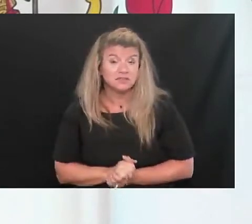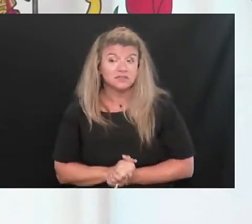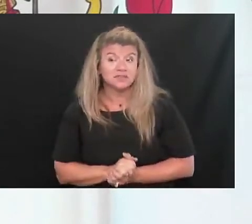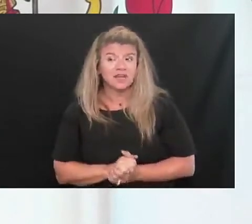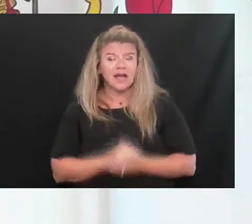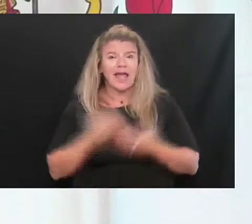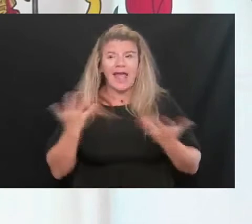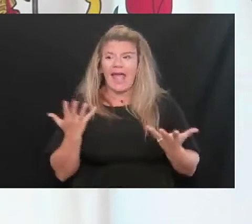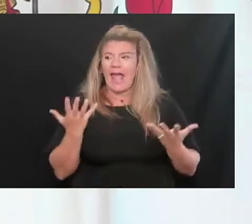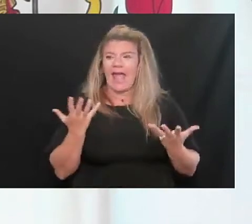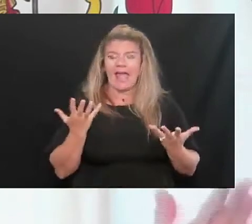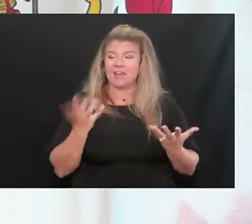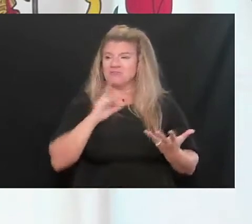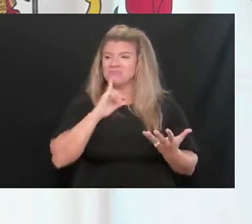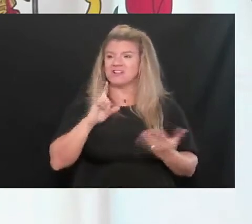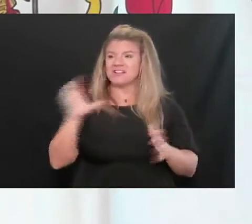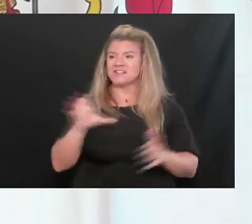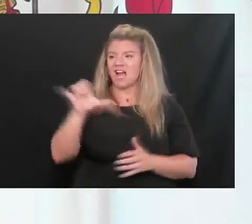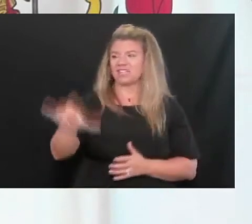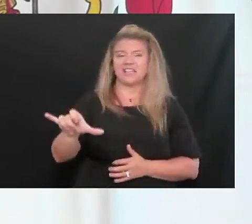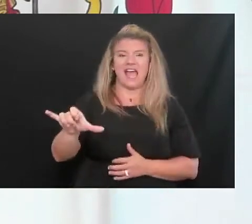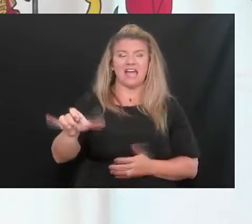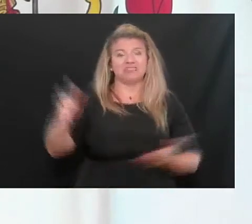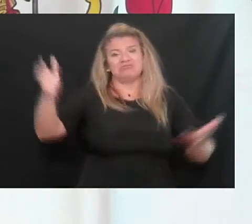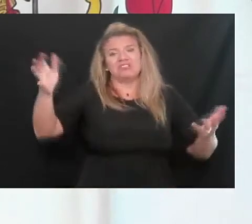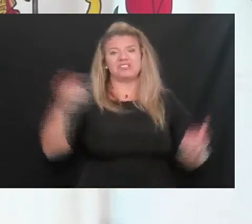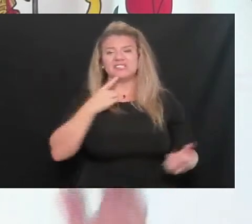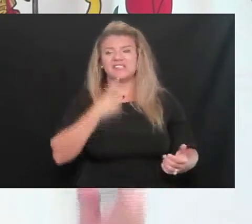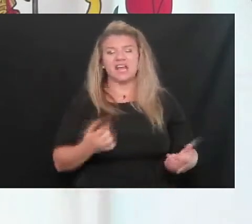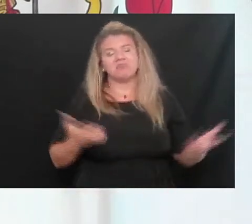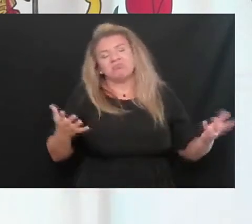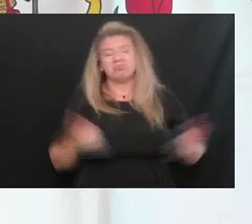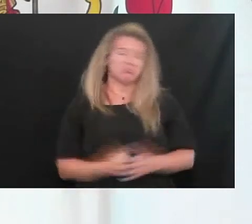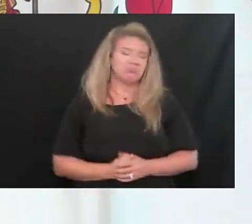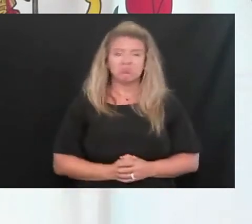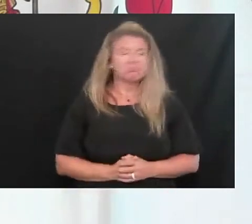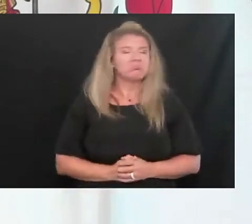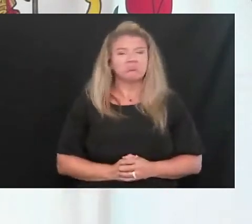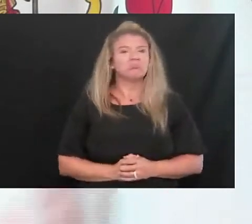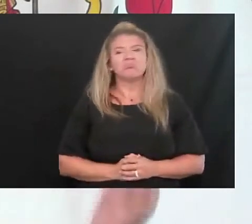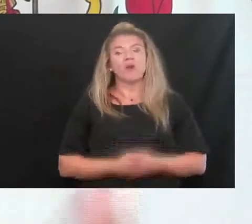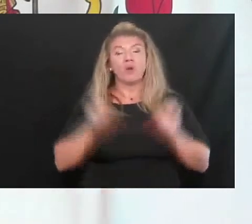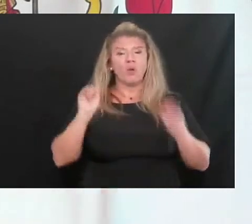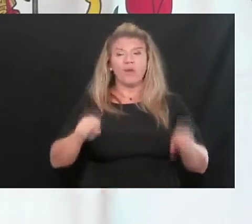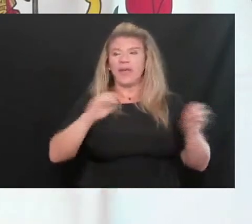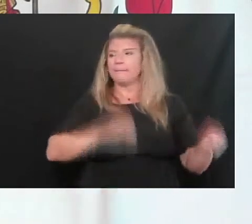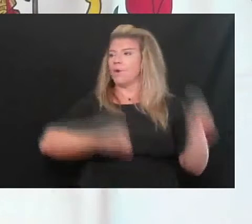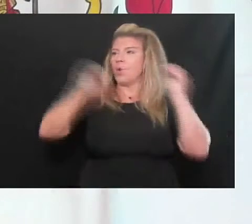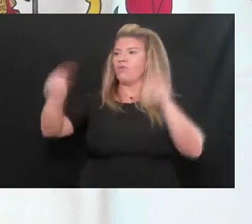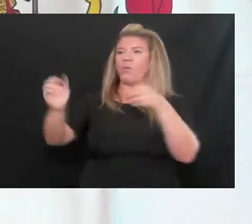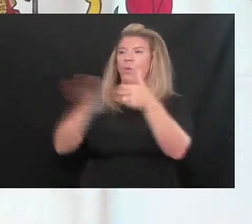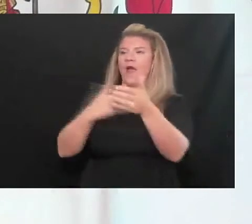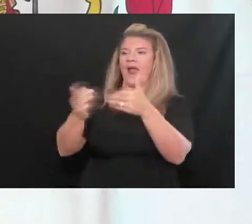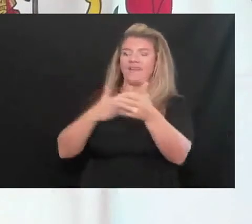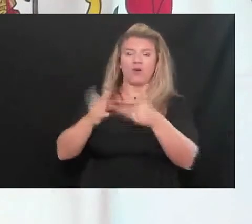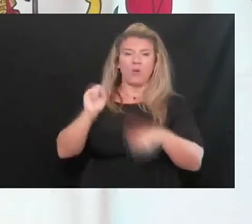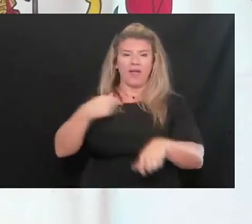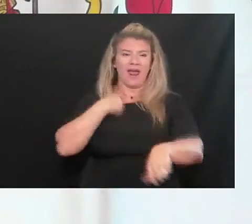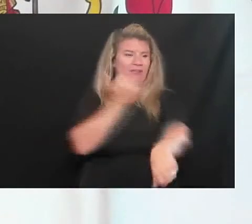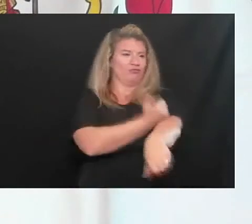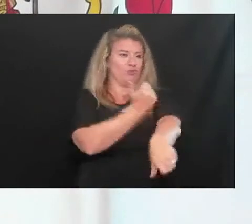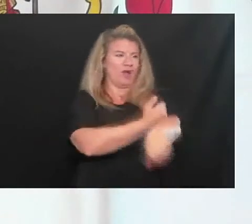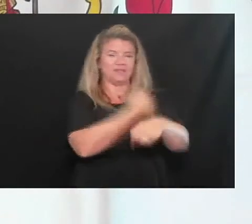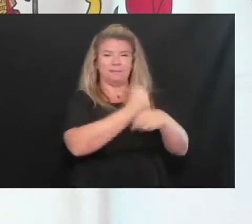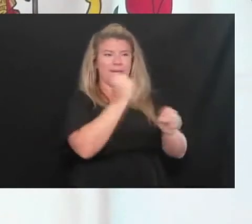does so just to say, well, you know, we can move to wherever, we can have the drugs made in India